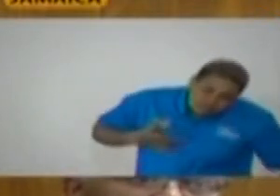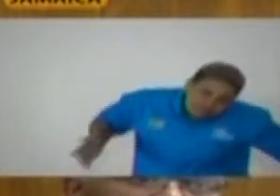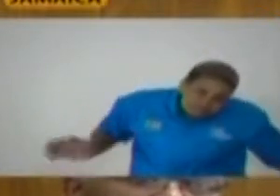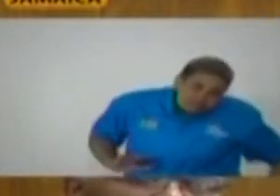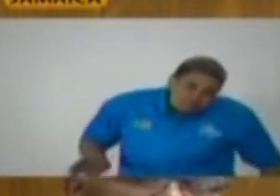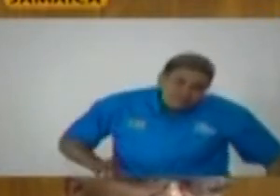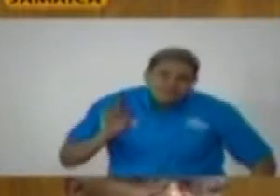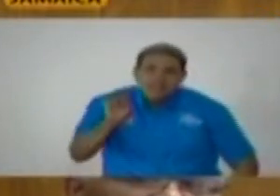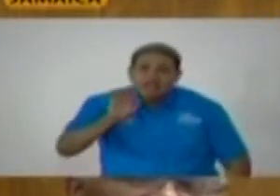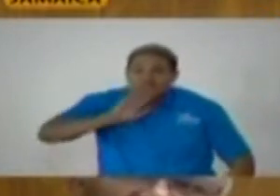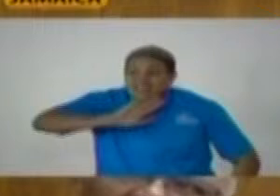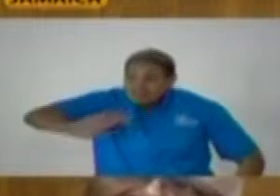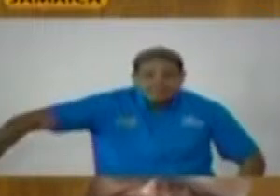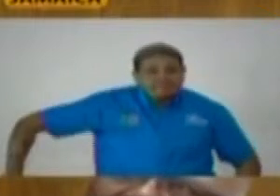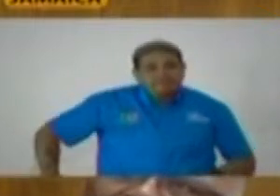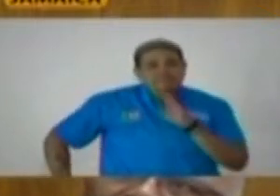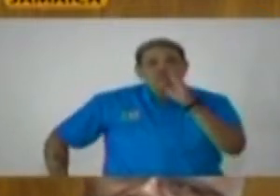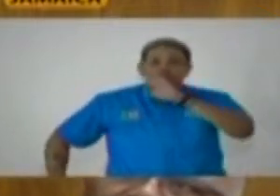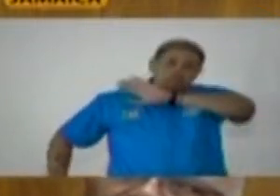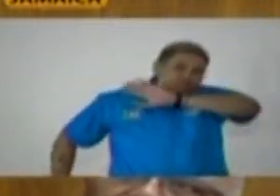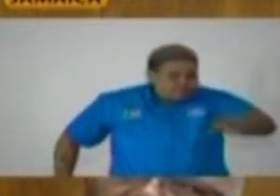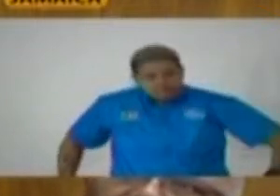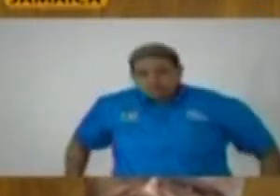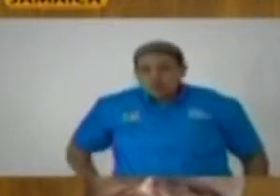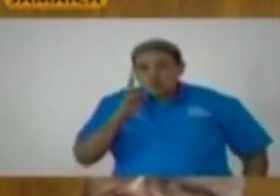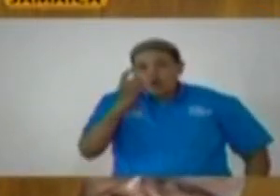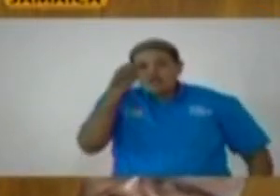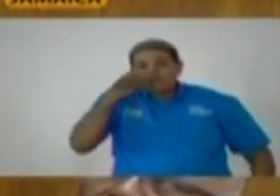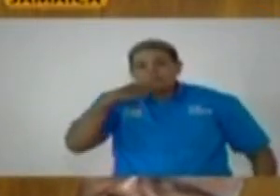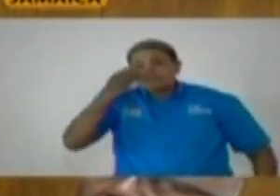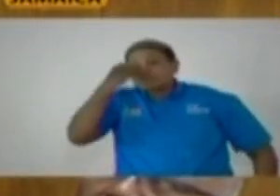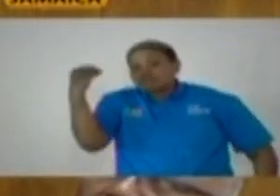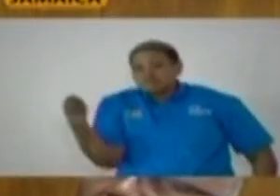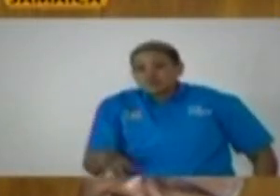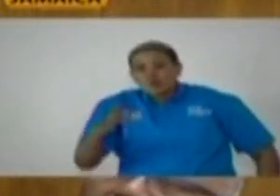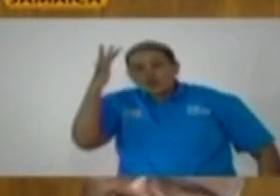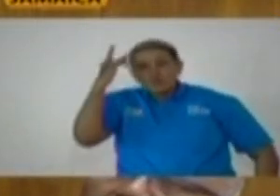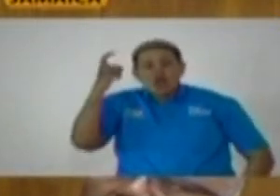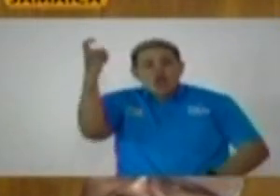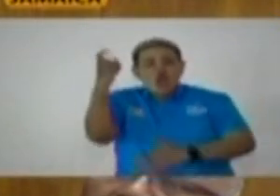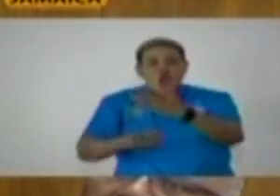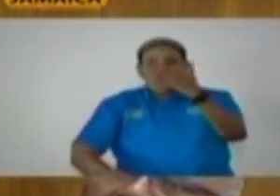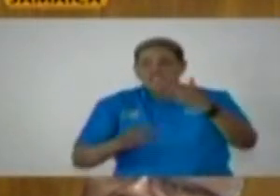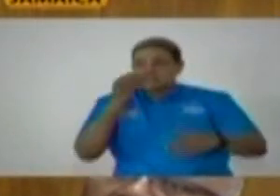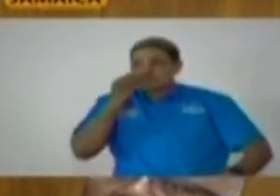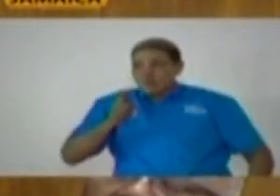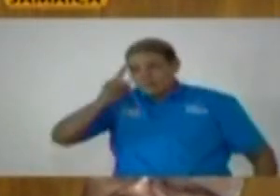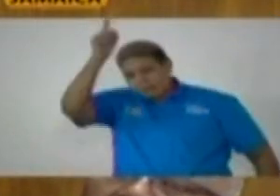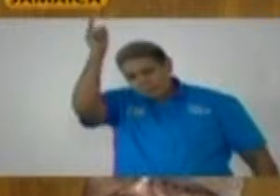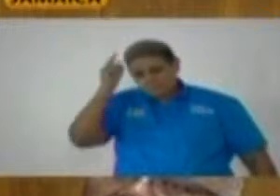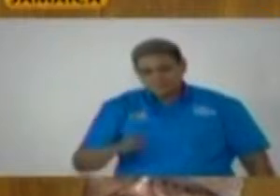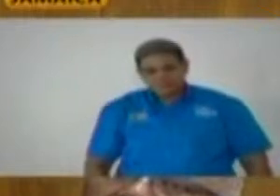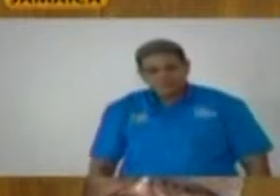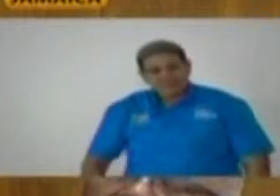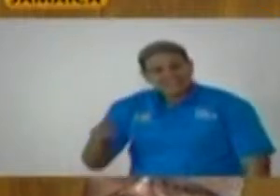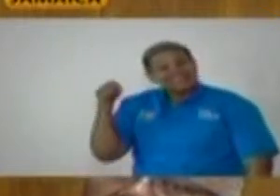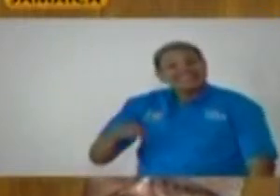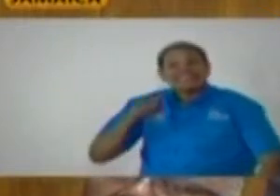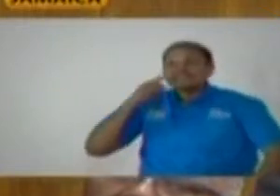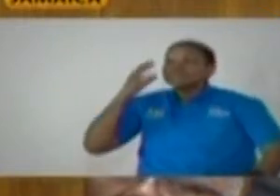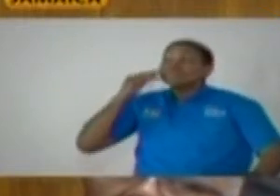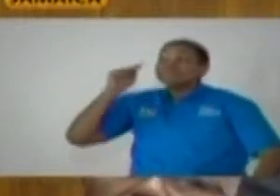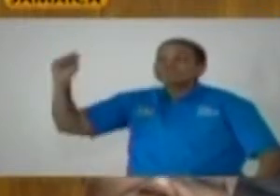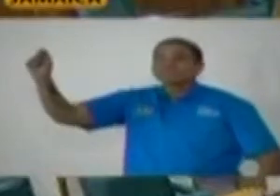have to forego a meal, one meal per day, because of the cost of food items. This is the reality,